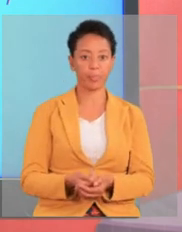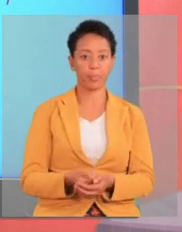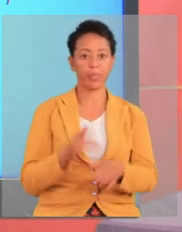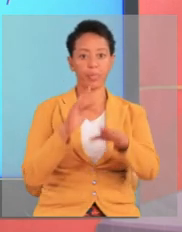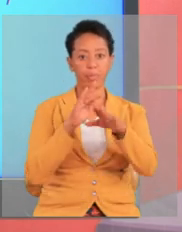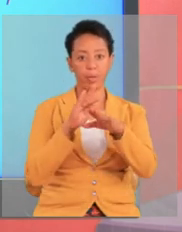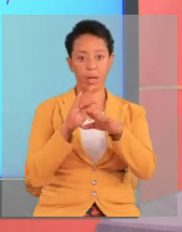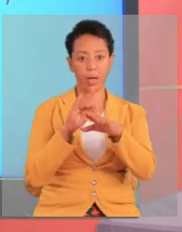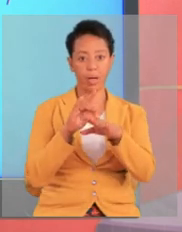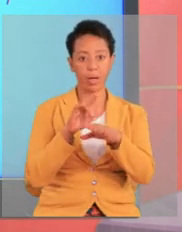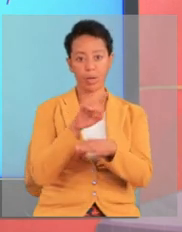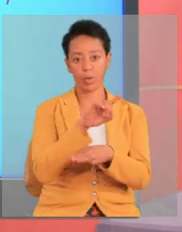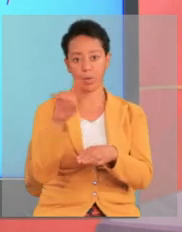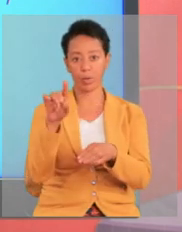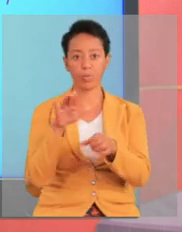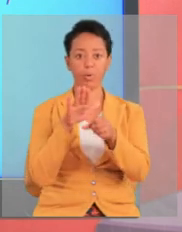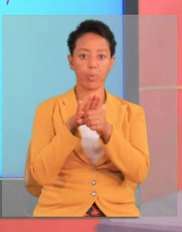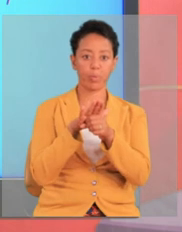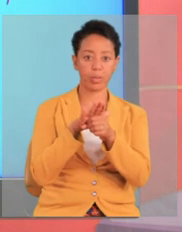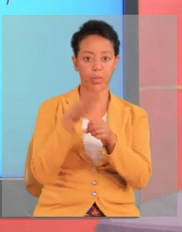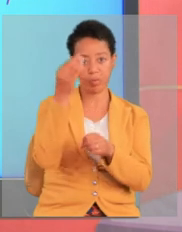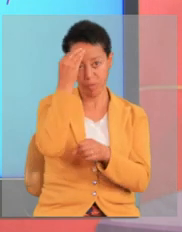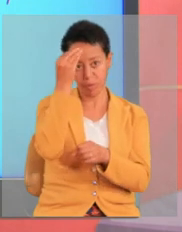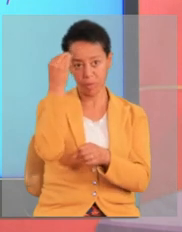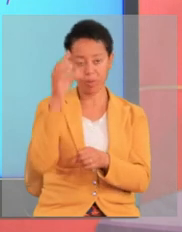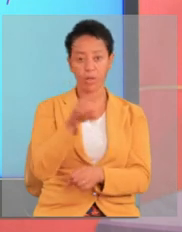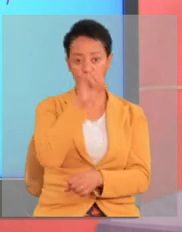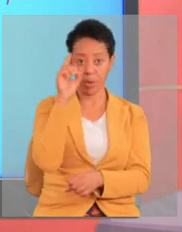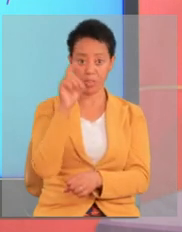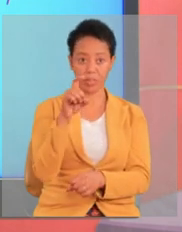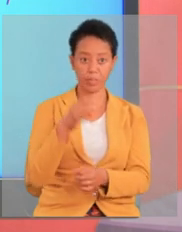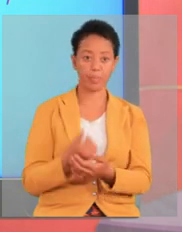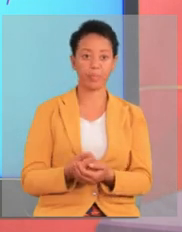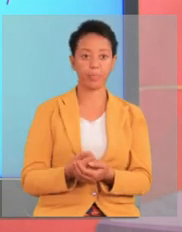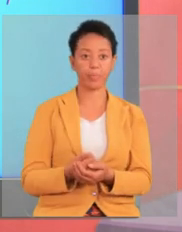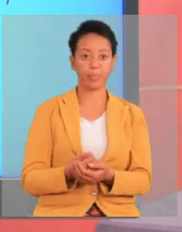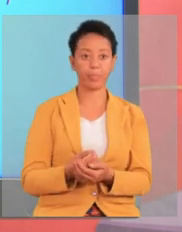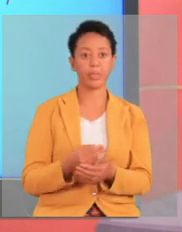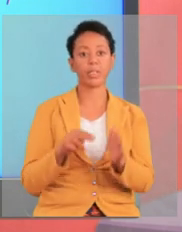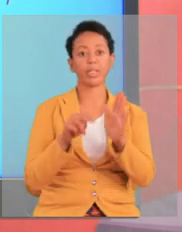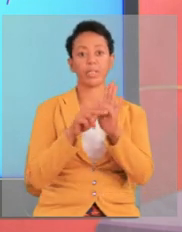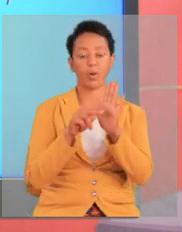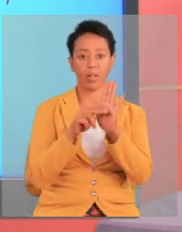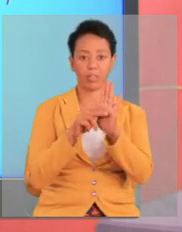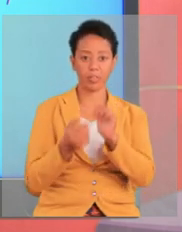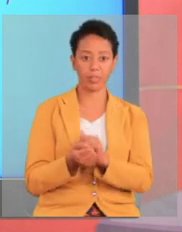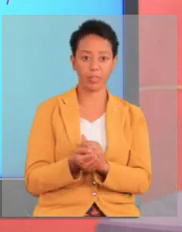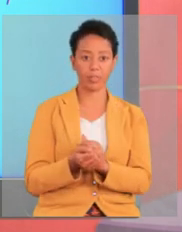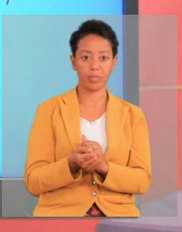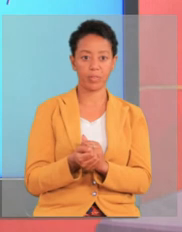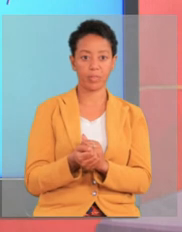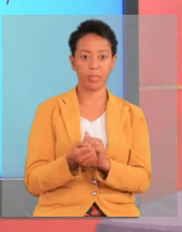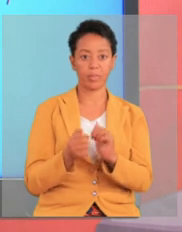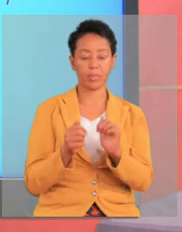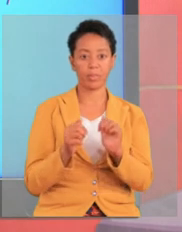Blank here promise, don't forget that this is a question. It's an interrogative form. Therefore, in what way